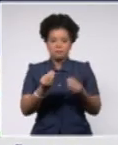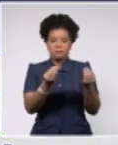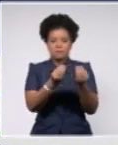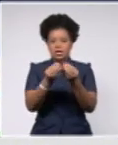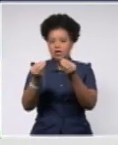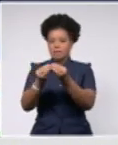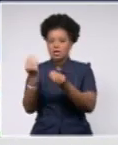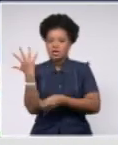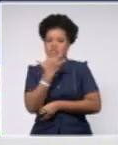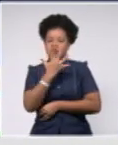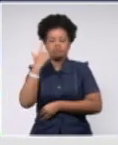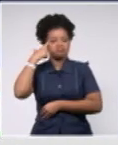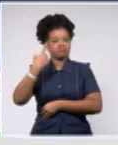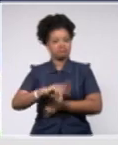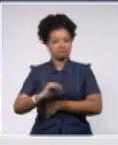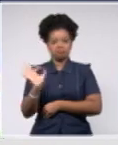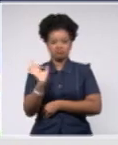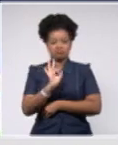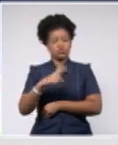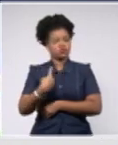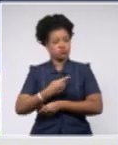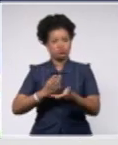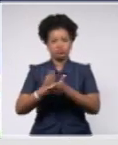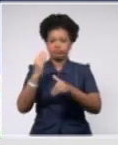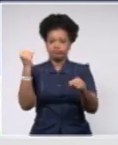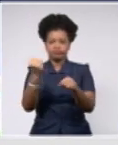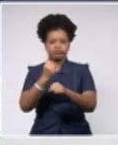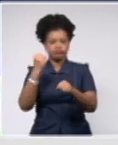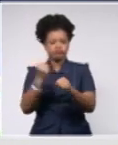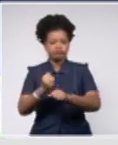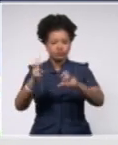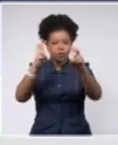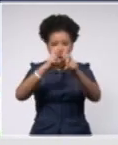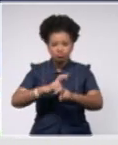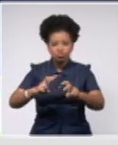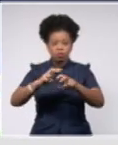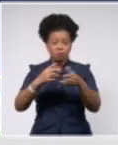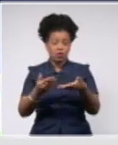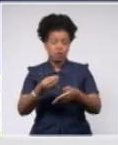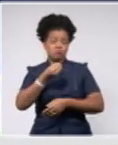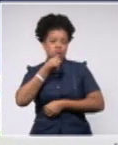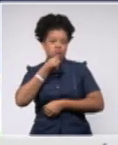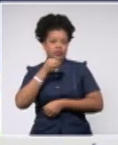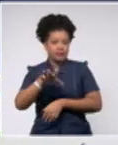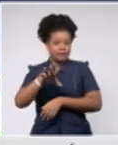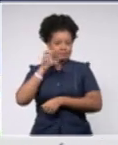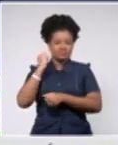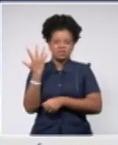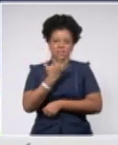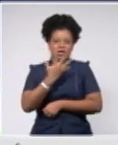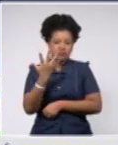Of the 50 diagnosed cases yesterday, 28 are male, for